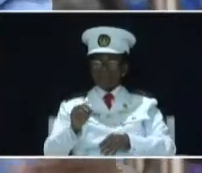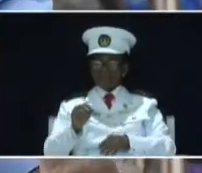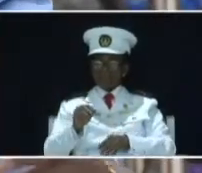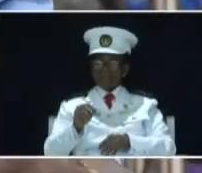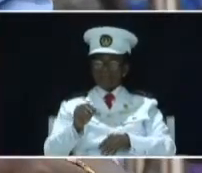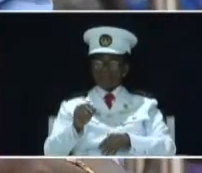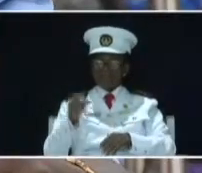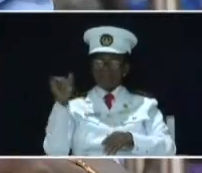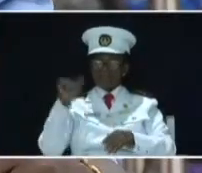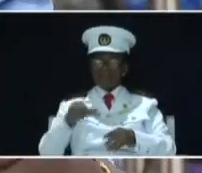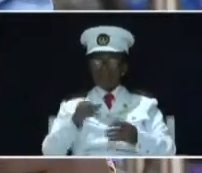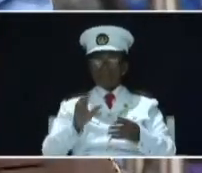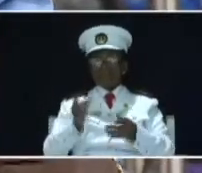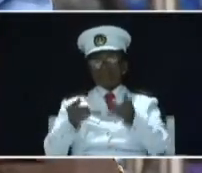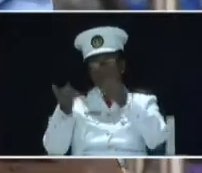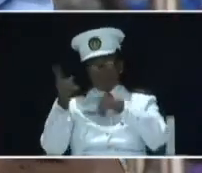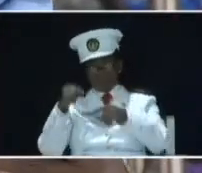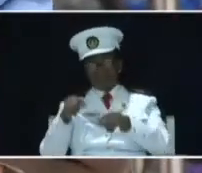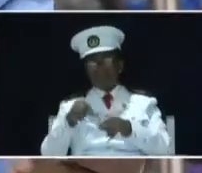They come,